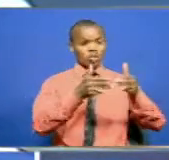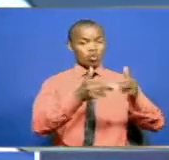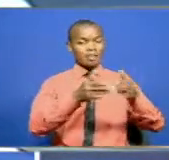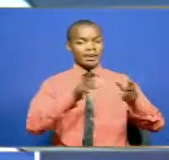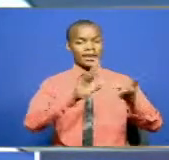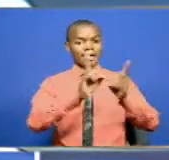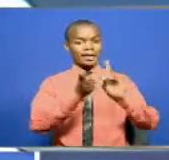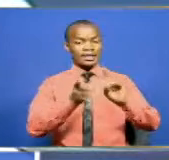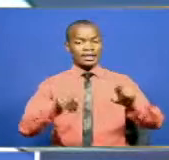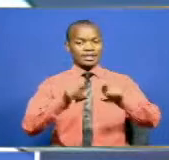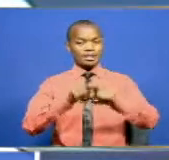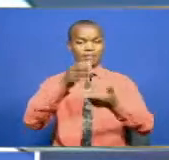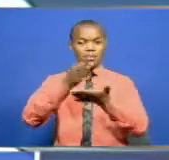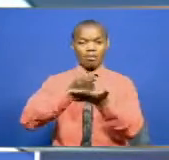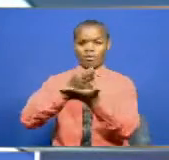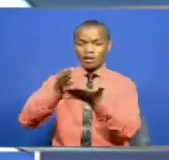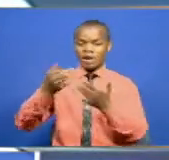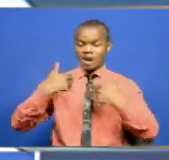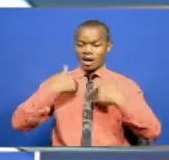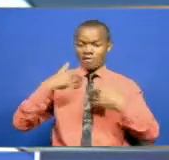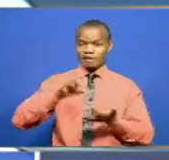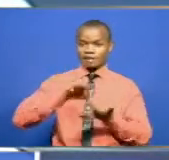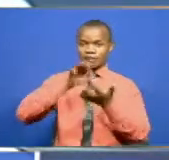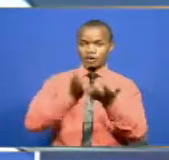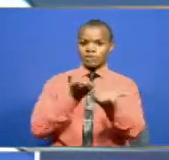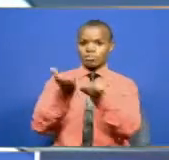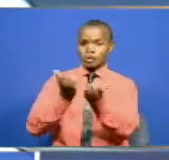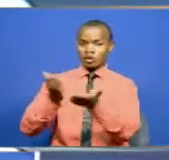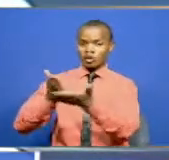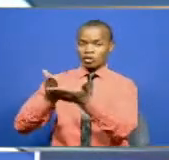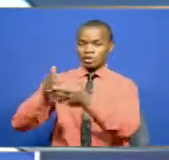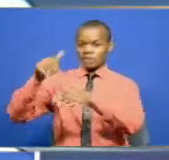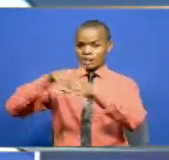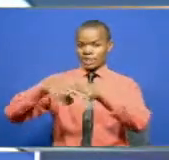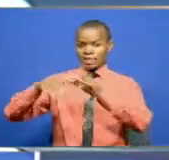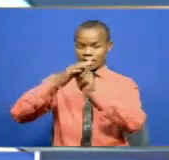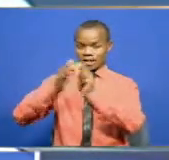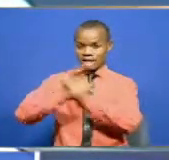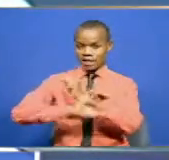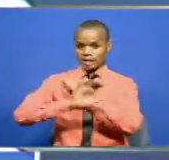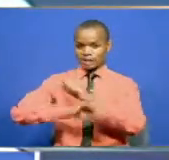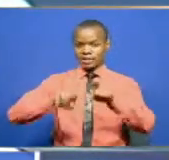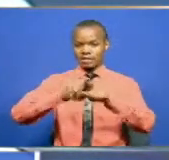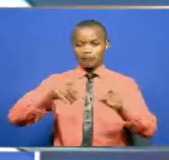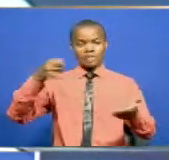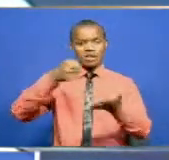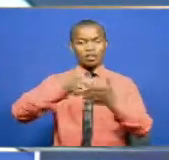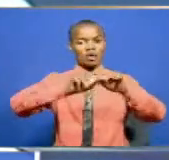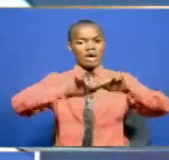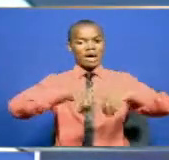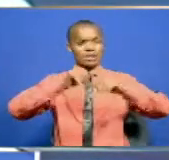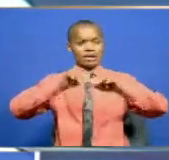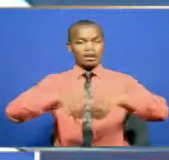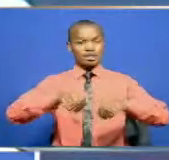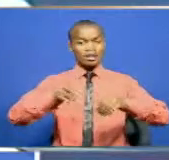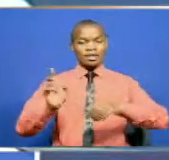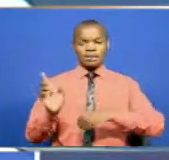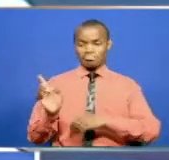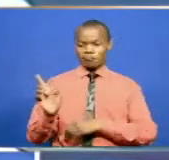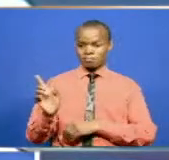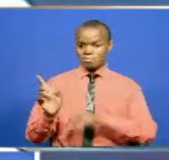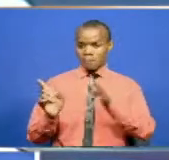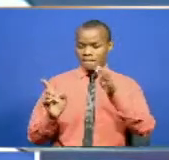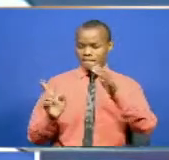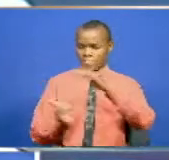is financing dozens of special trade fairs throughout the country as part of the agriculture ministry's marketing program to